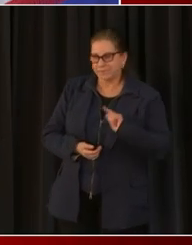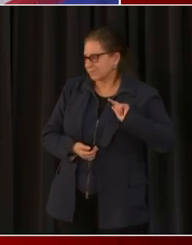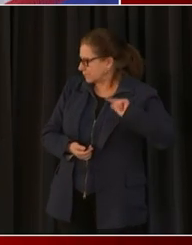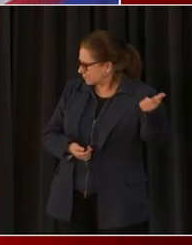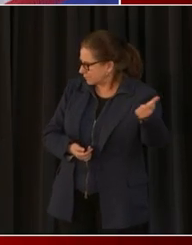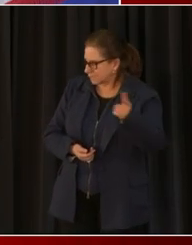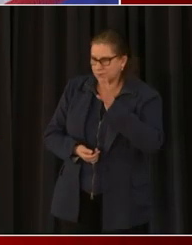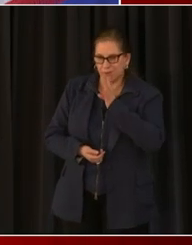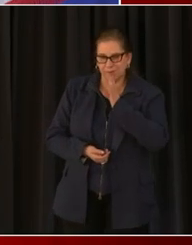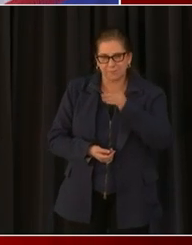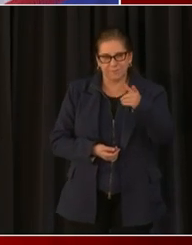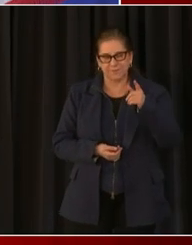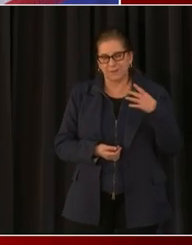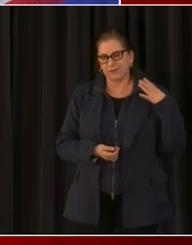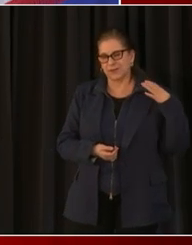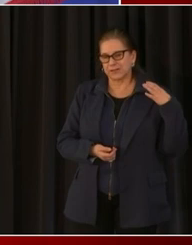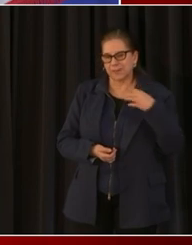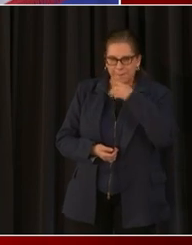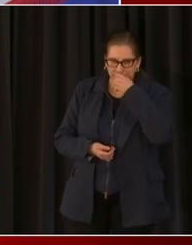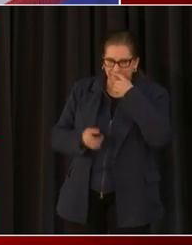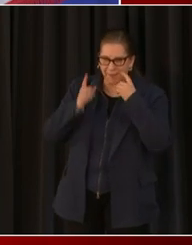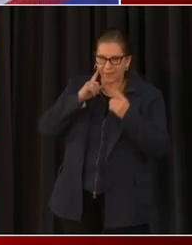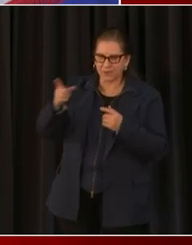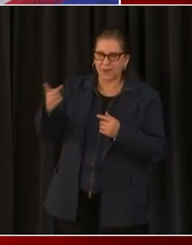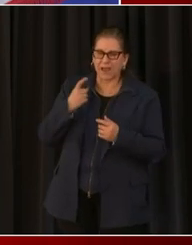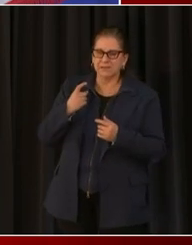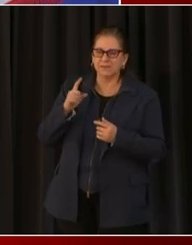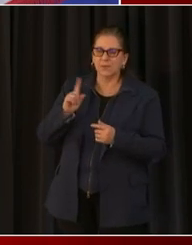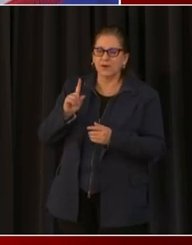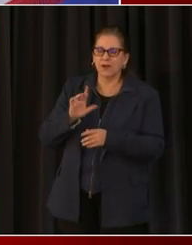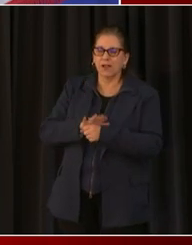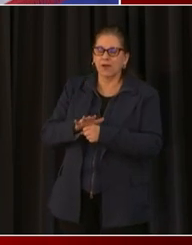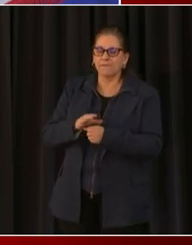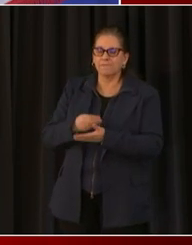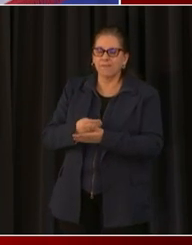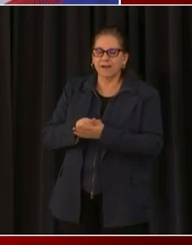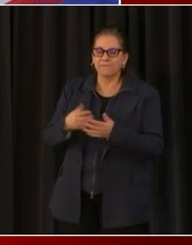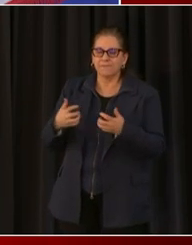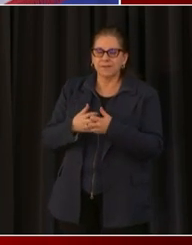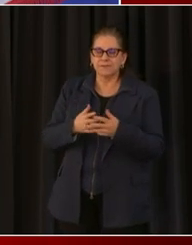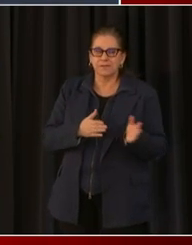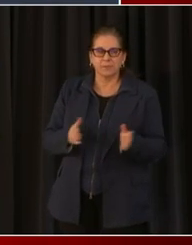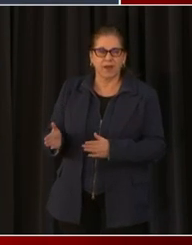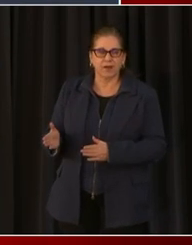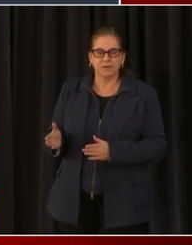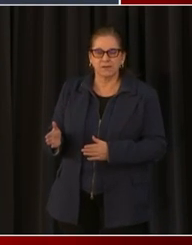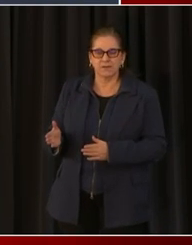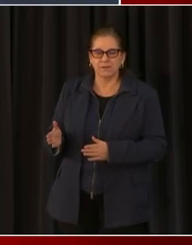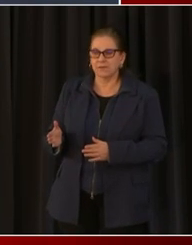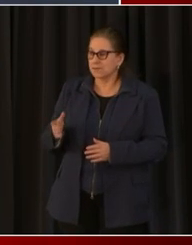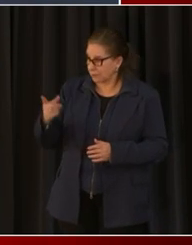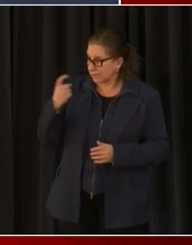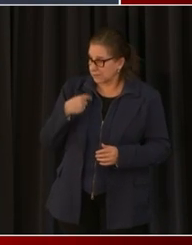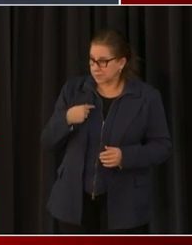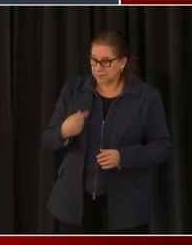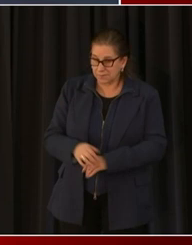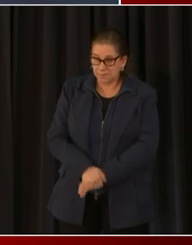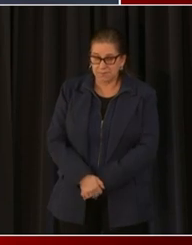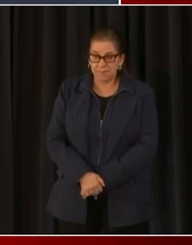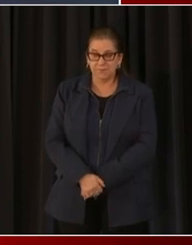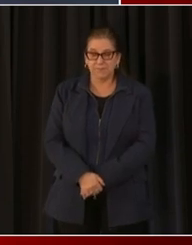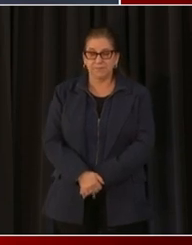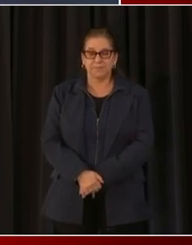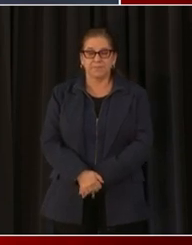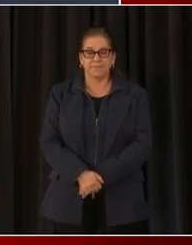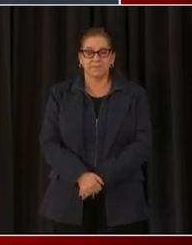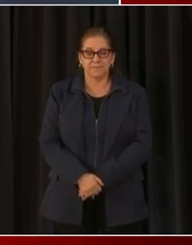answer. Yeah, so Yeah. I think you're asking, where does the local funding fit into these plans? Yes. It is a blended approach. So some of